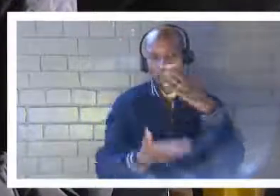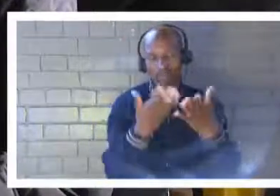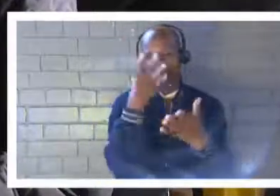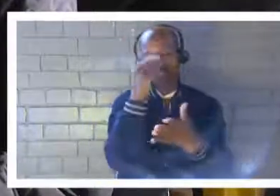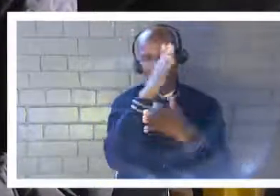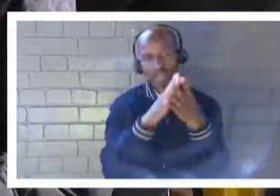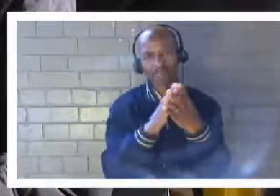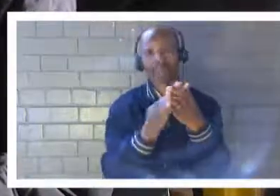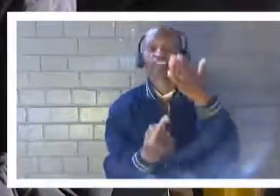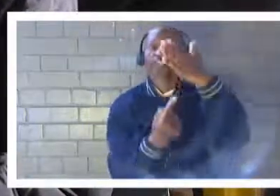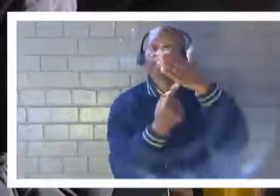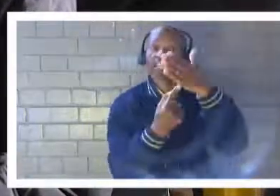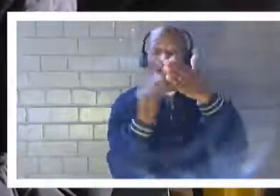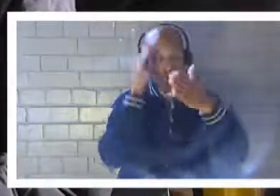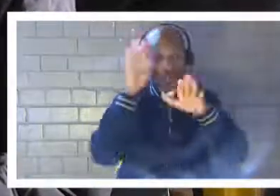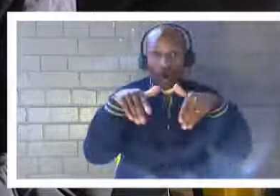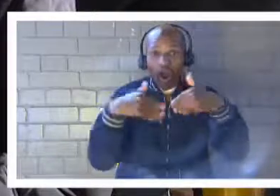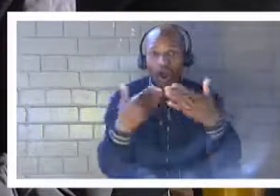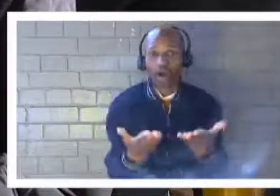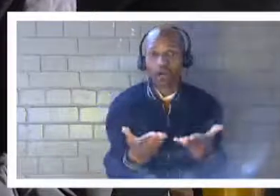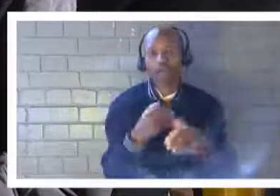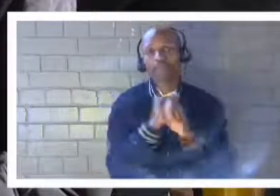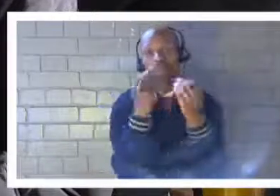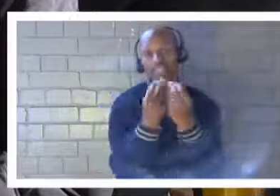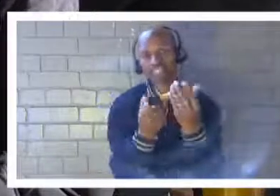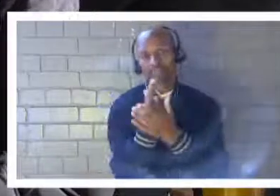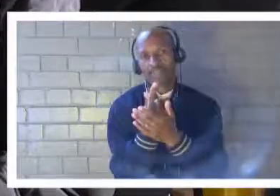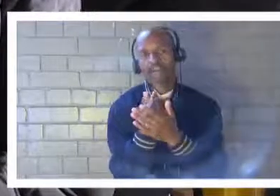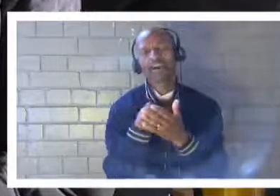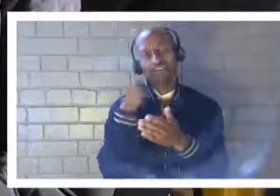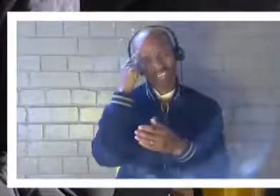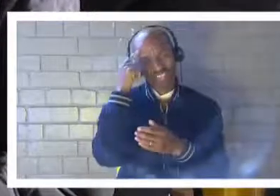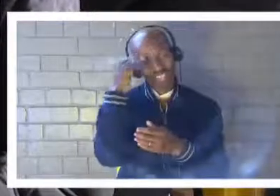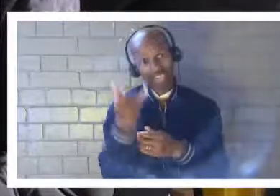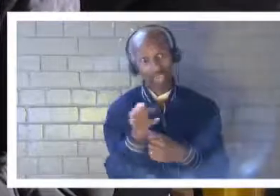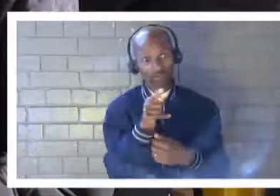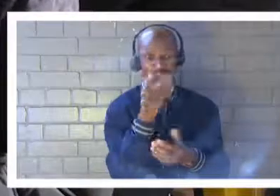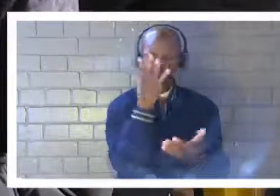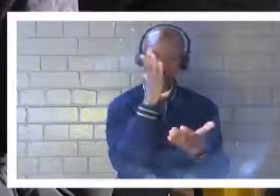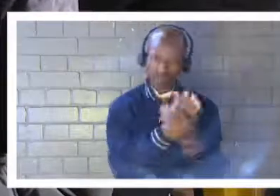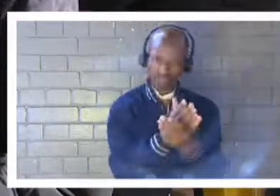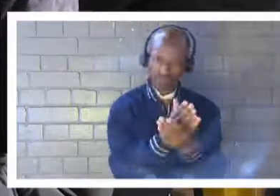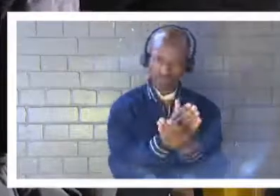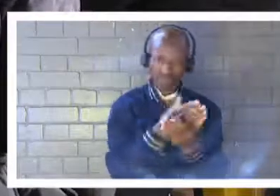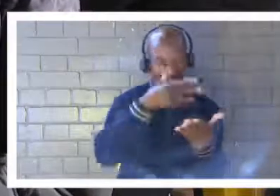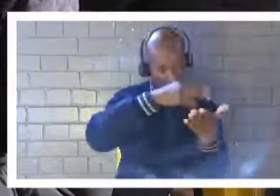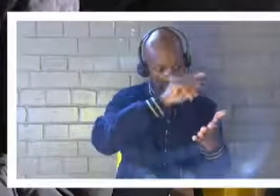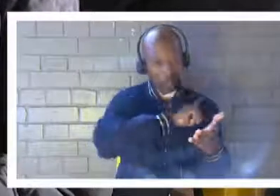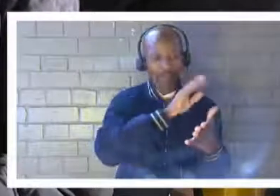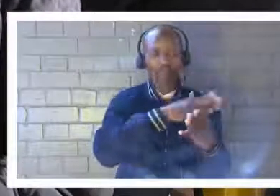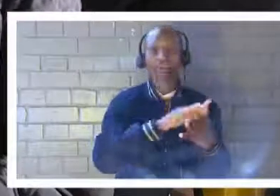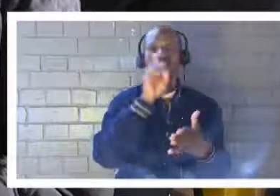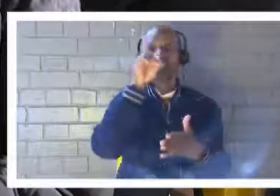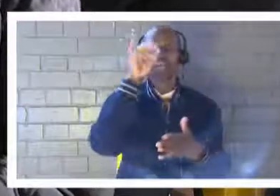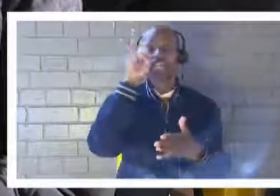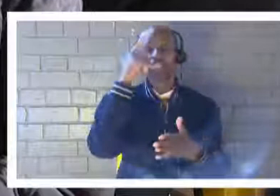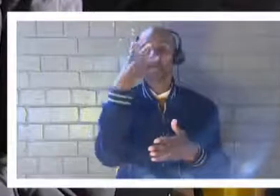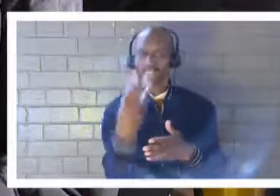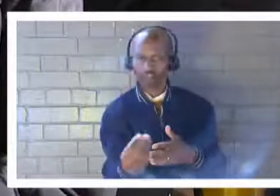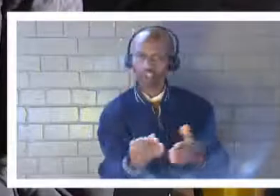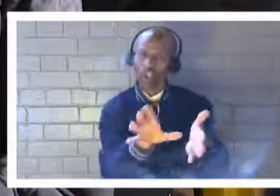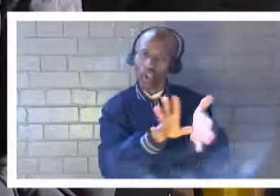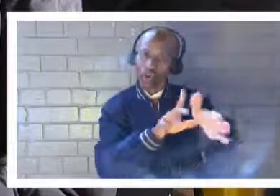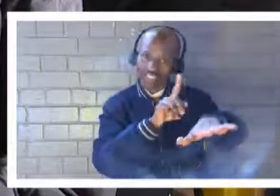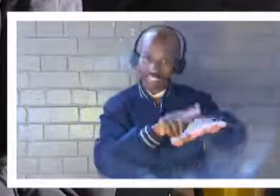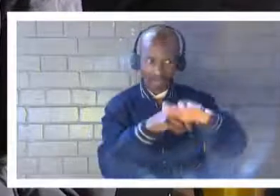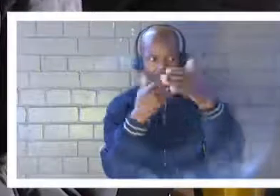some technical know-how to undertake that. So I think this should have been a lesson because UTIT is very nice,